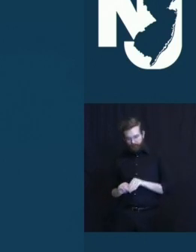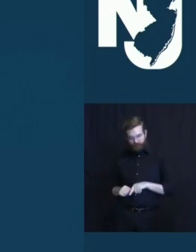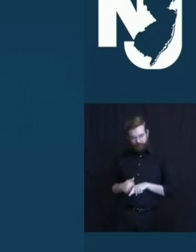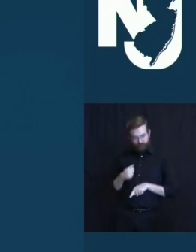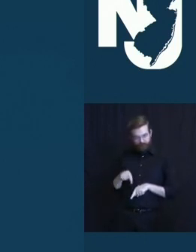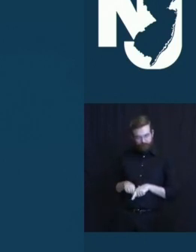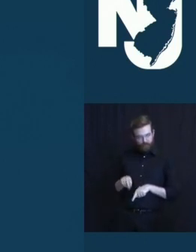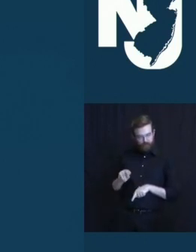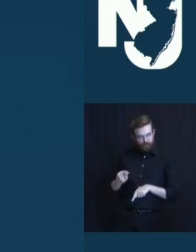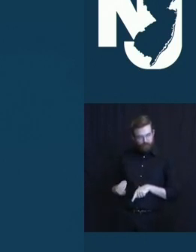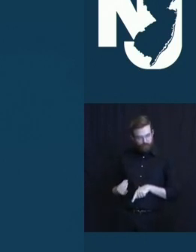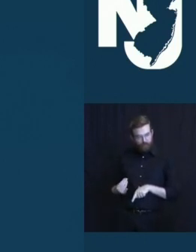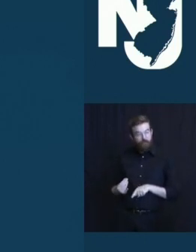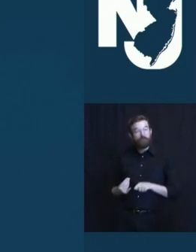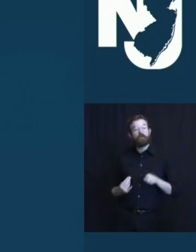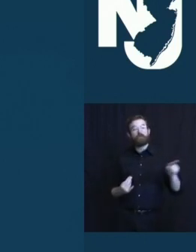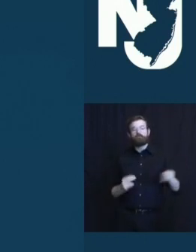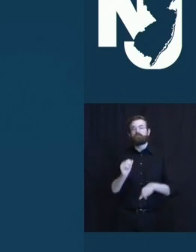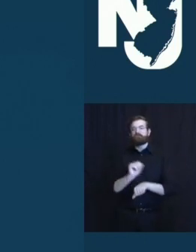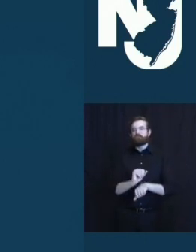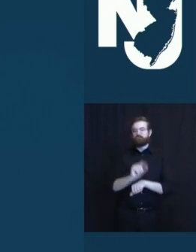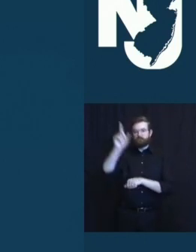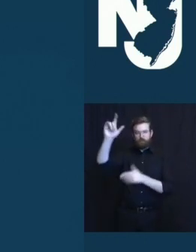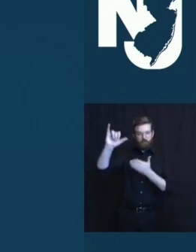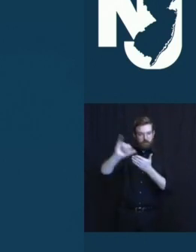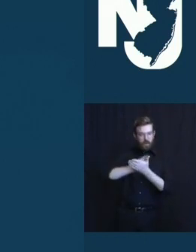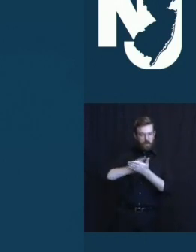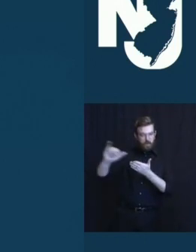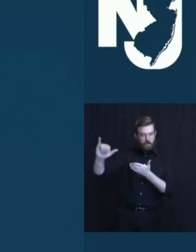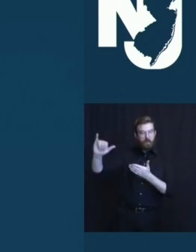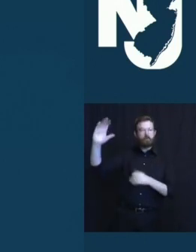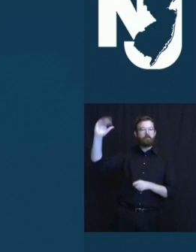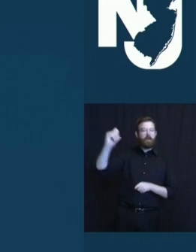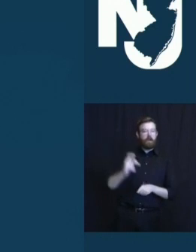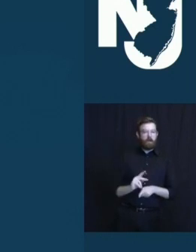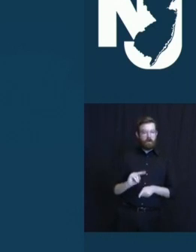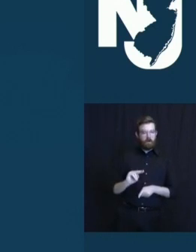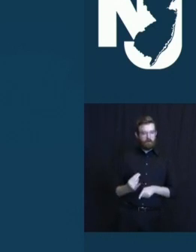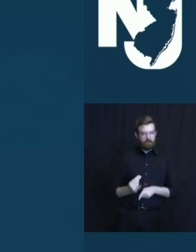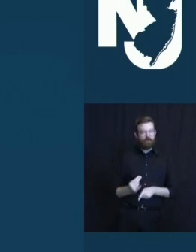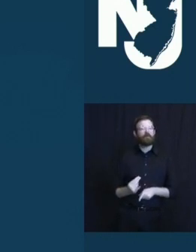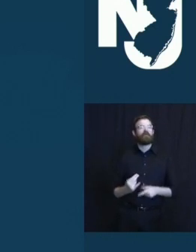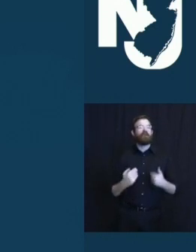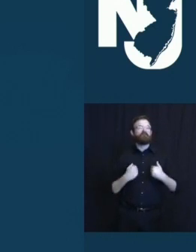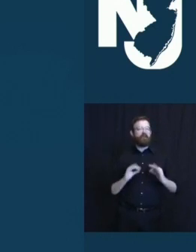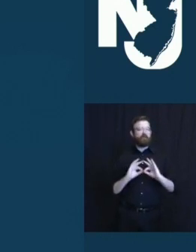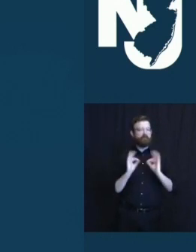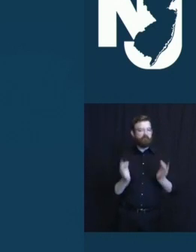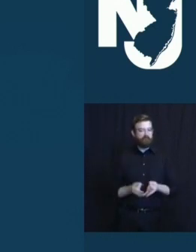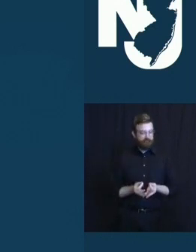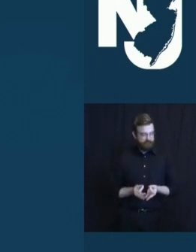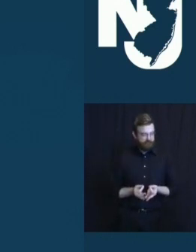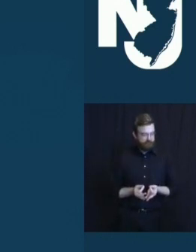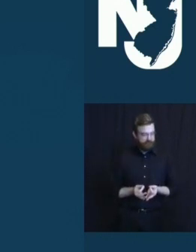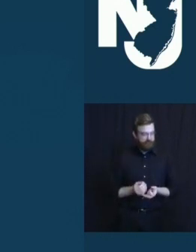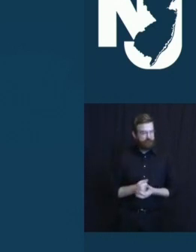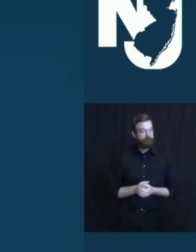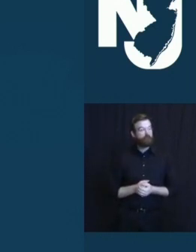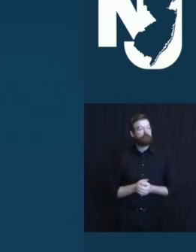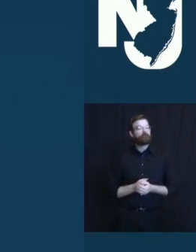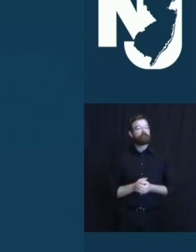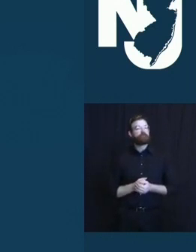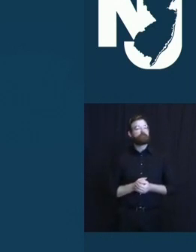Highland Park and member of the council since 2011, Councilwoman Susie Welkowitz was a strong advocate for the borough's